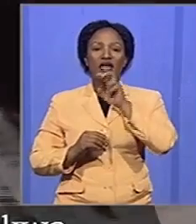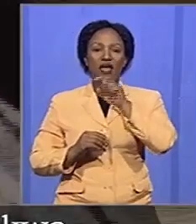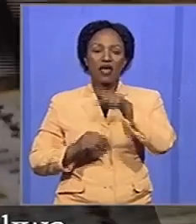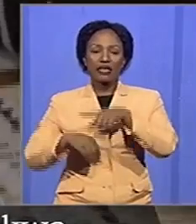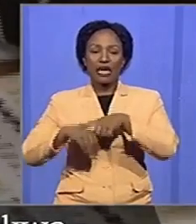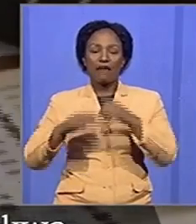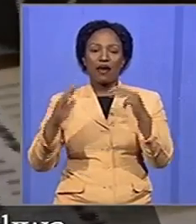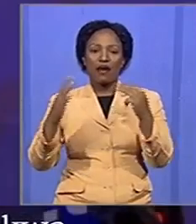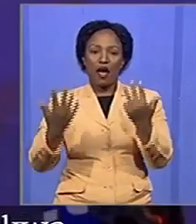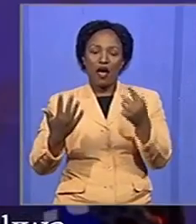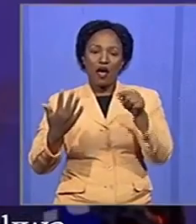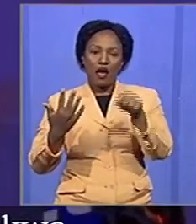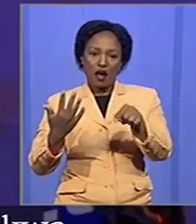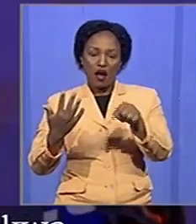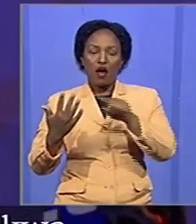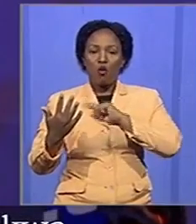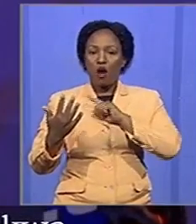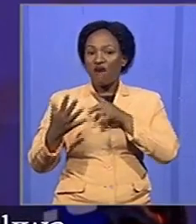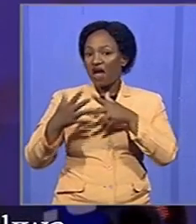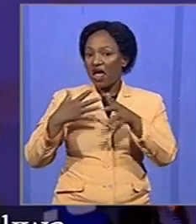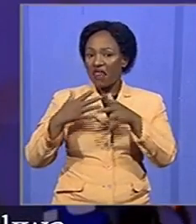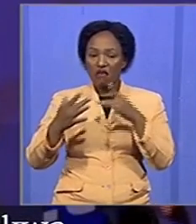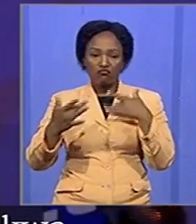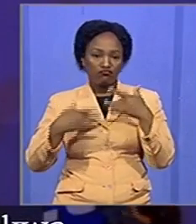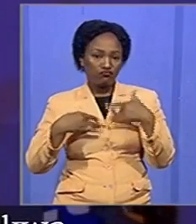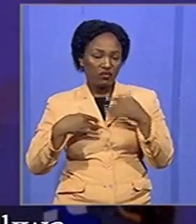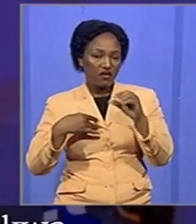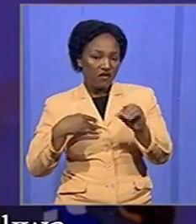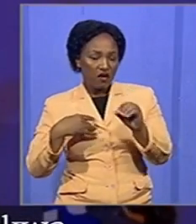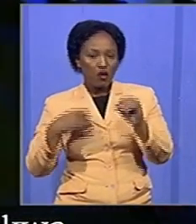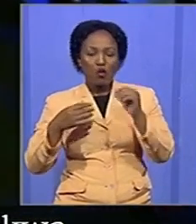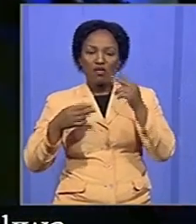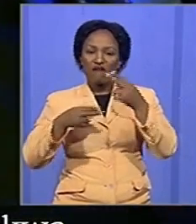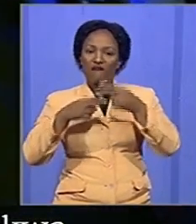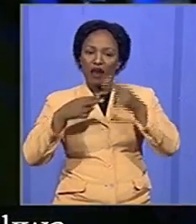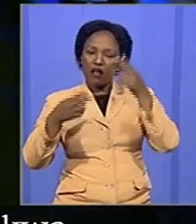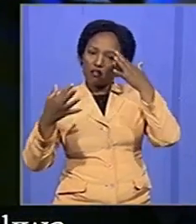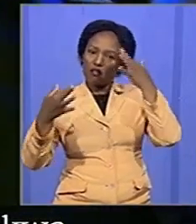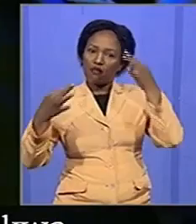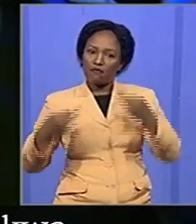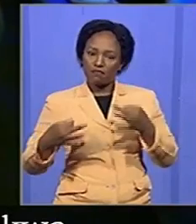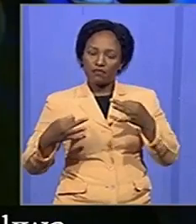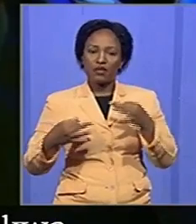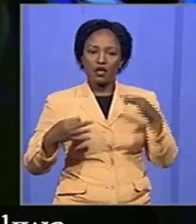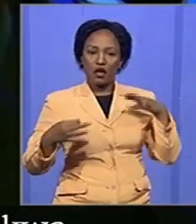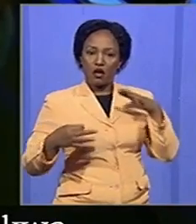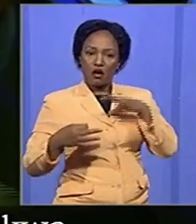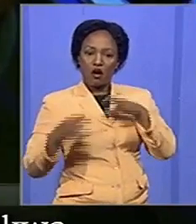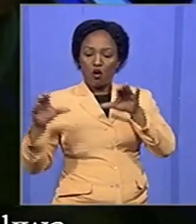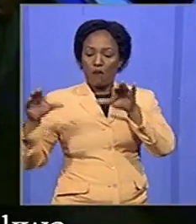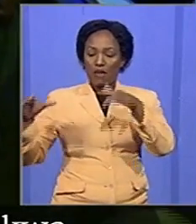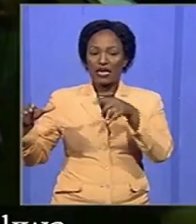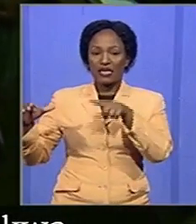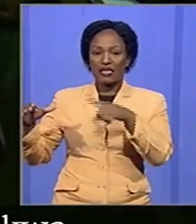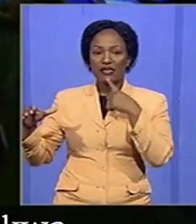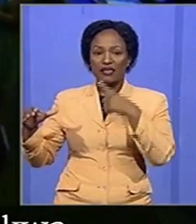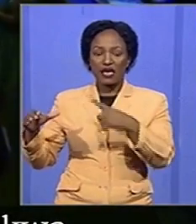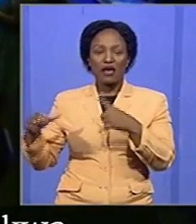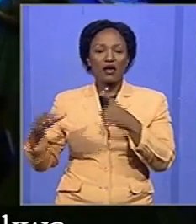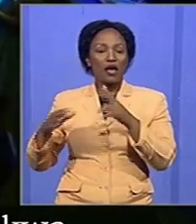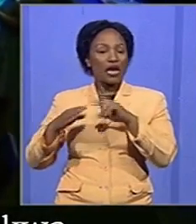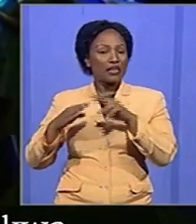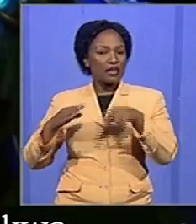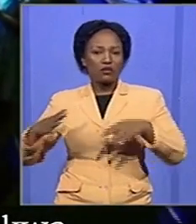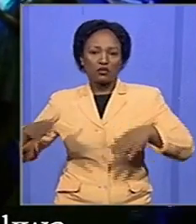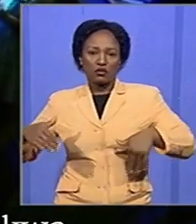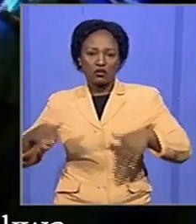dikgetho ho hlahisa kganyetso efe kapa efe mabapi le sephetho. Komishene e re ka nea sentse diphetho ho fihlela dikganyetso